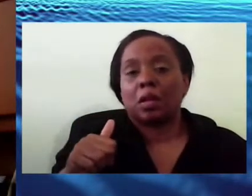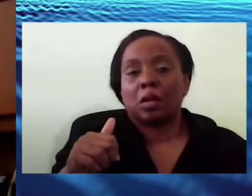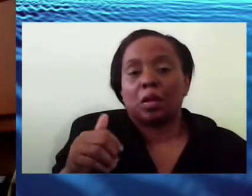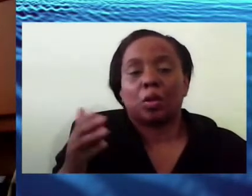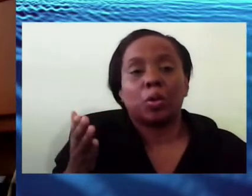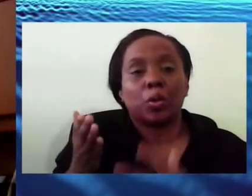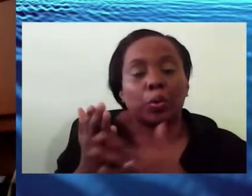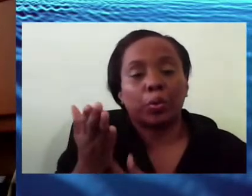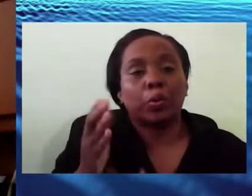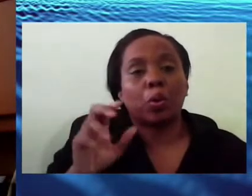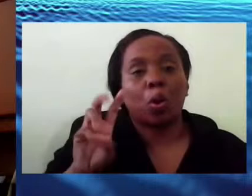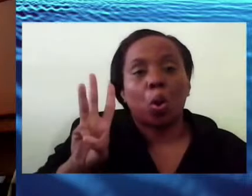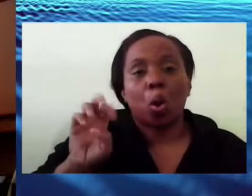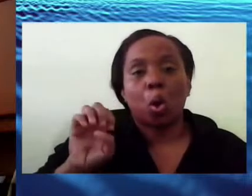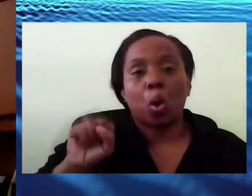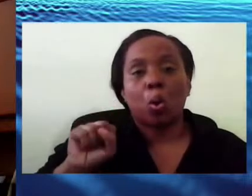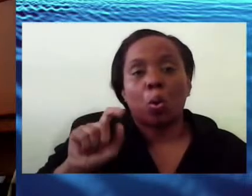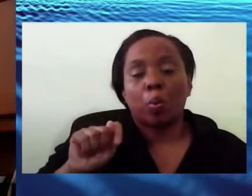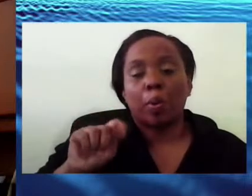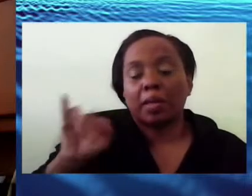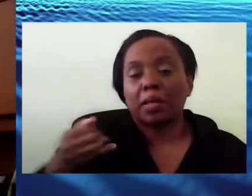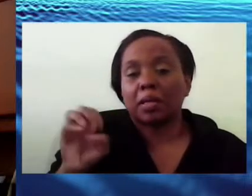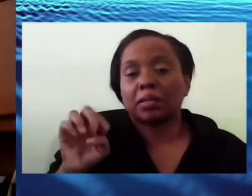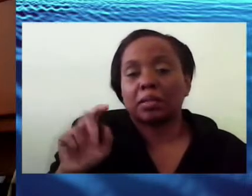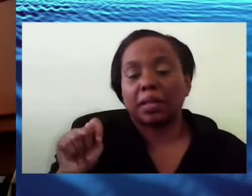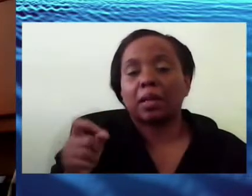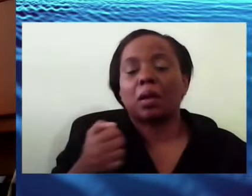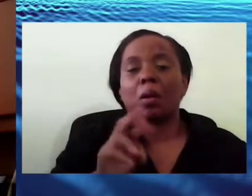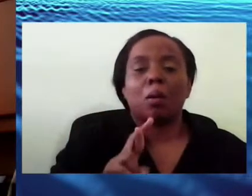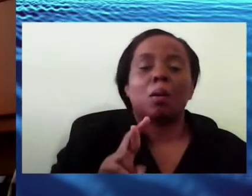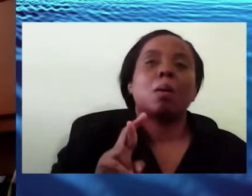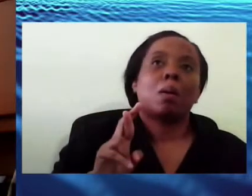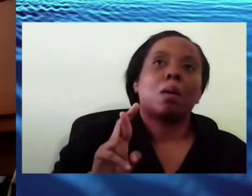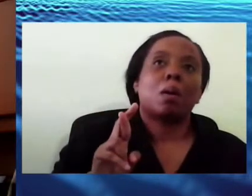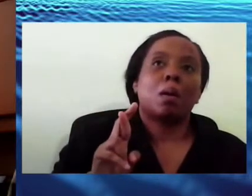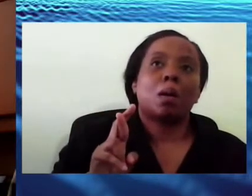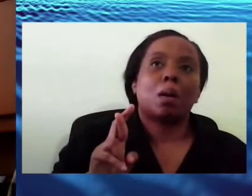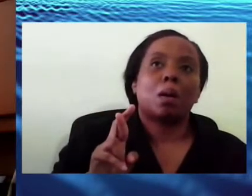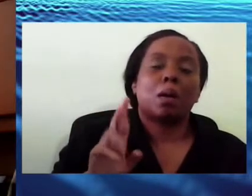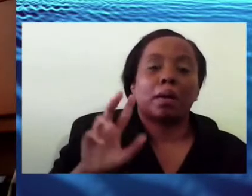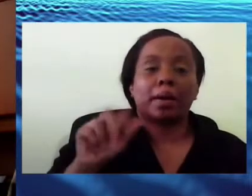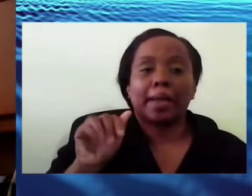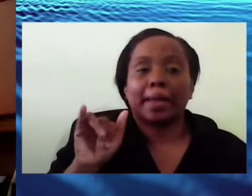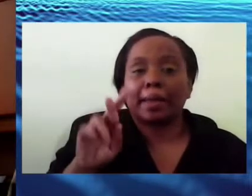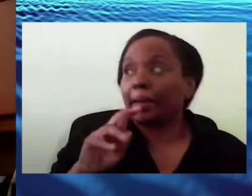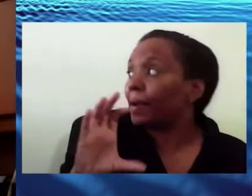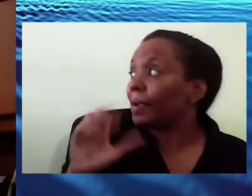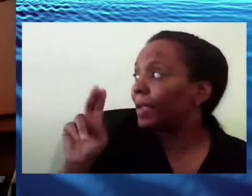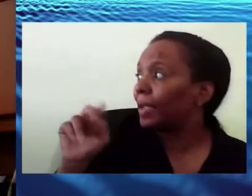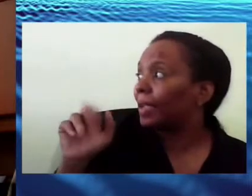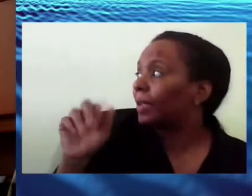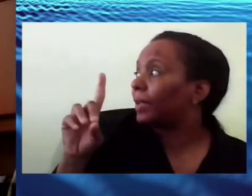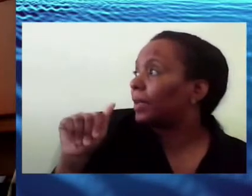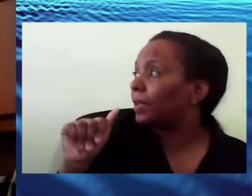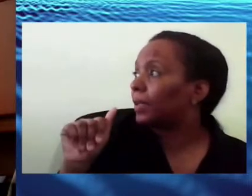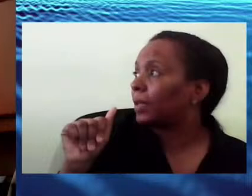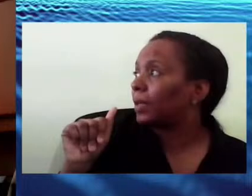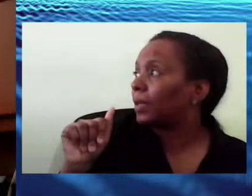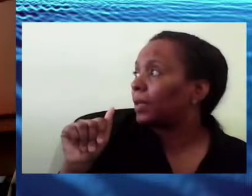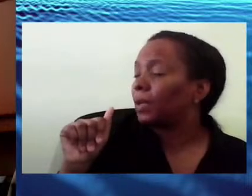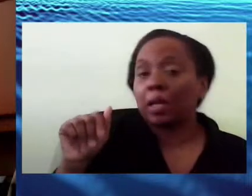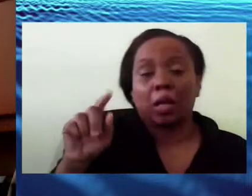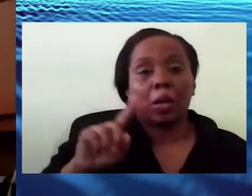or WestJet, but you may find persons traveling to the US and then coming on, which makes it a longer journey and potentially at sometimes perhaps even